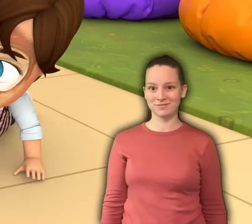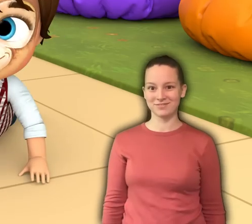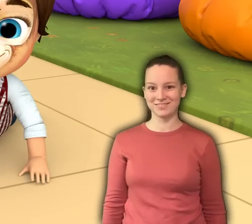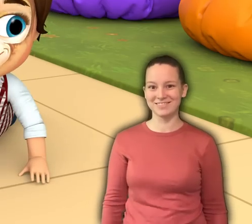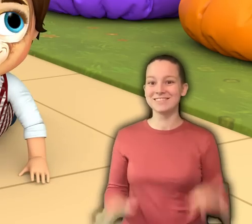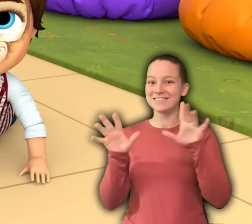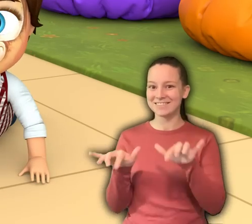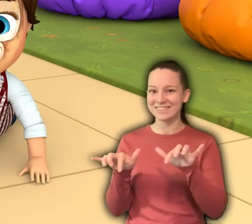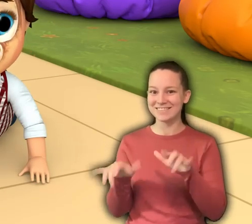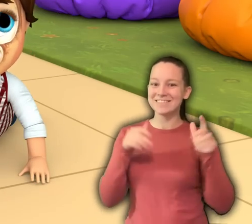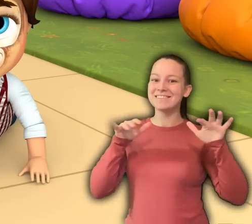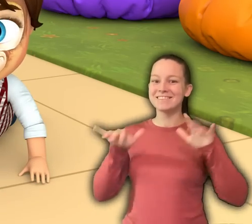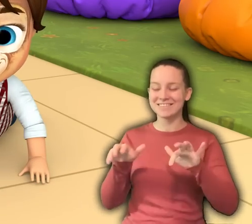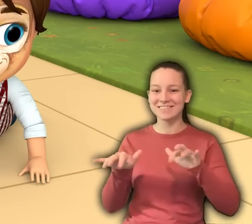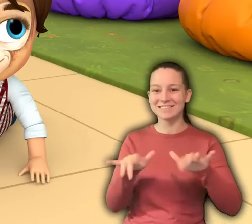bed